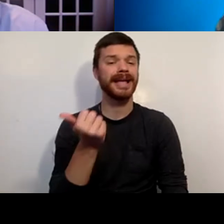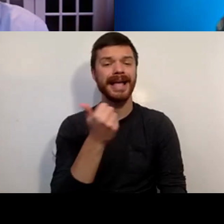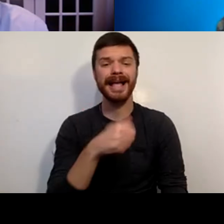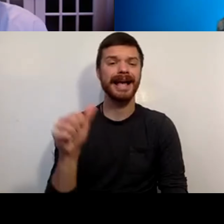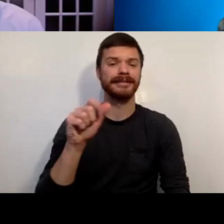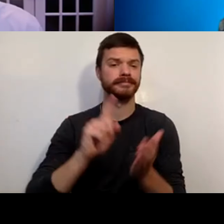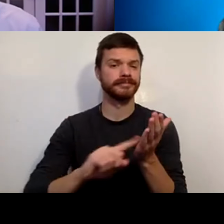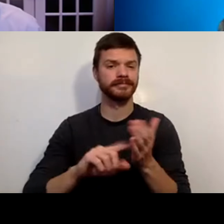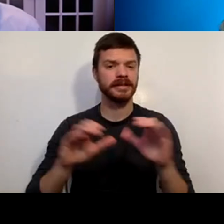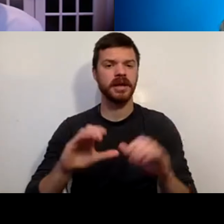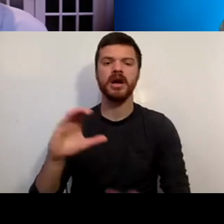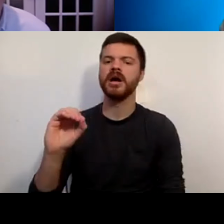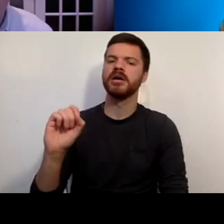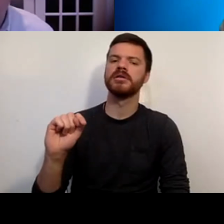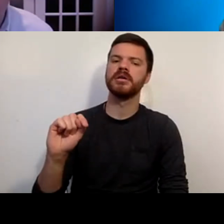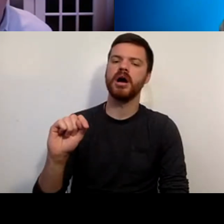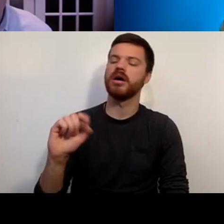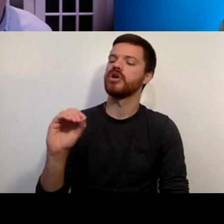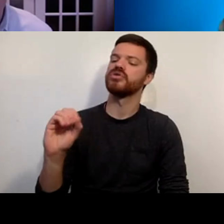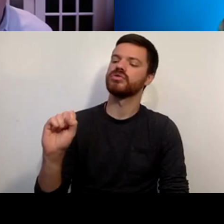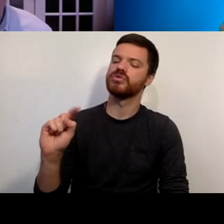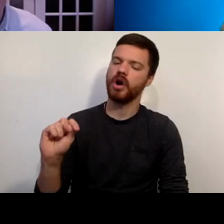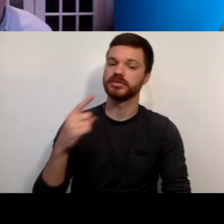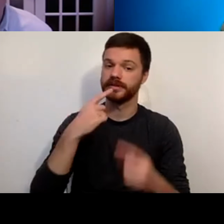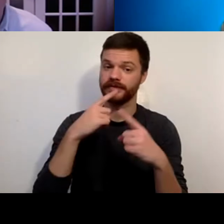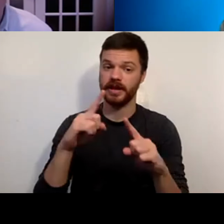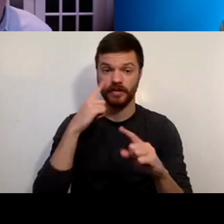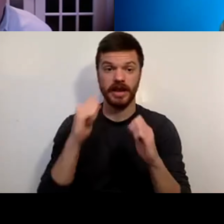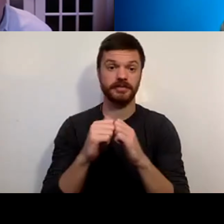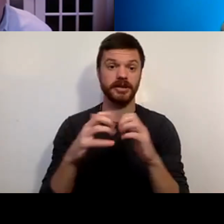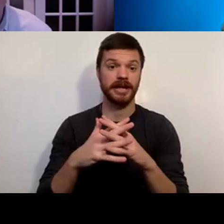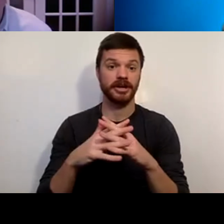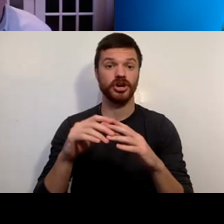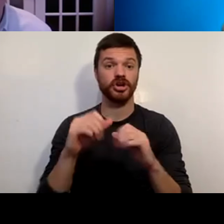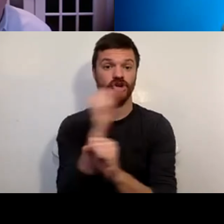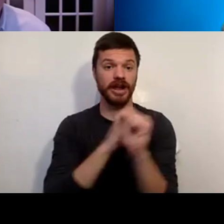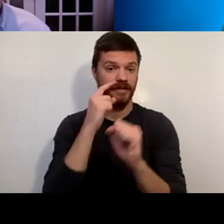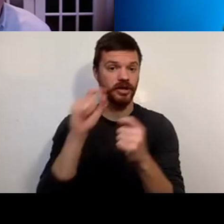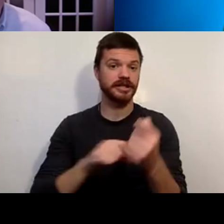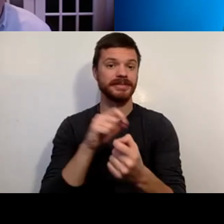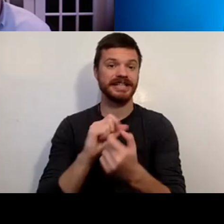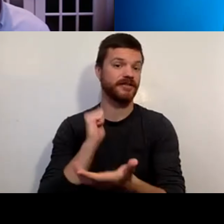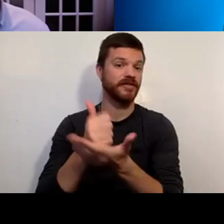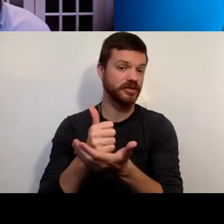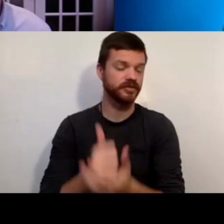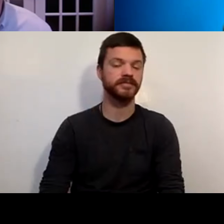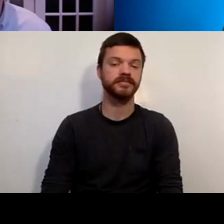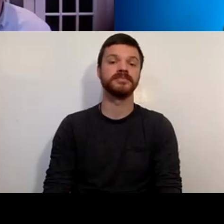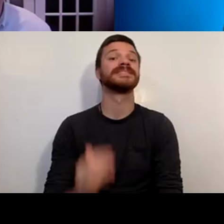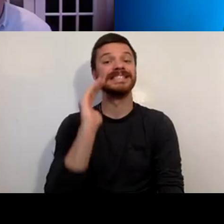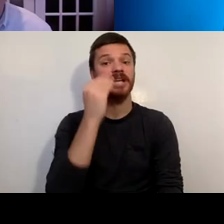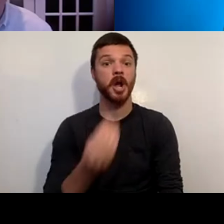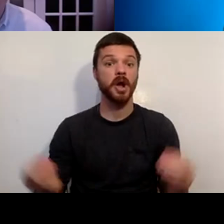cost effectiveness of implementation strategies in practice for a given intervention? It would seem the more expensive